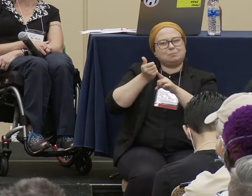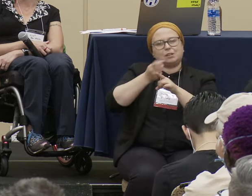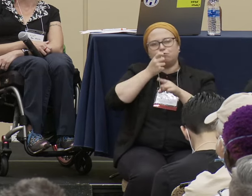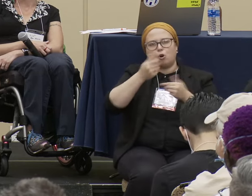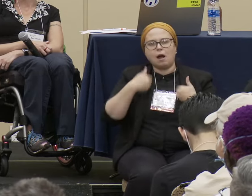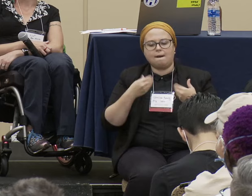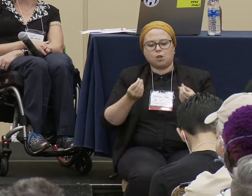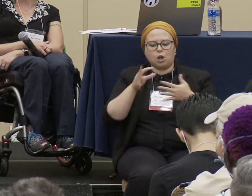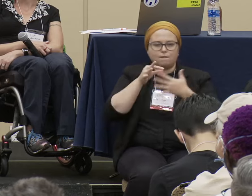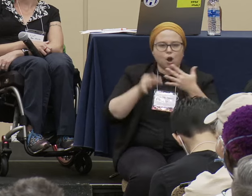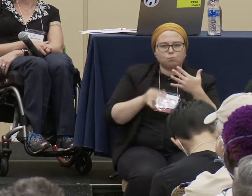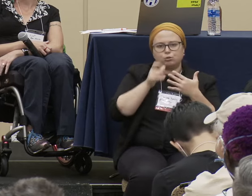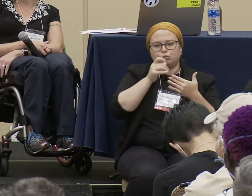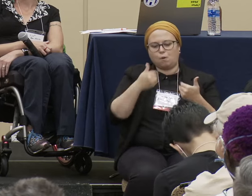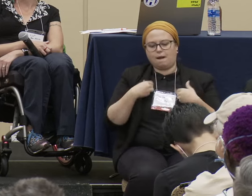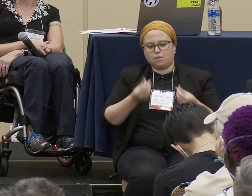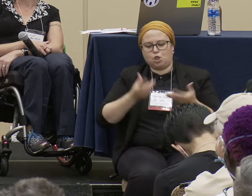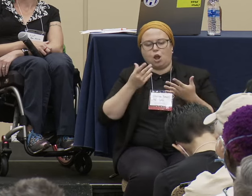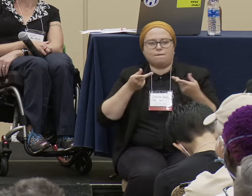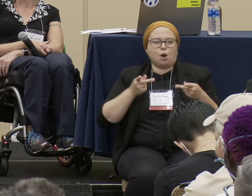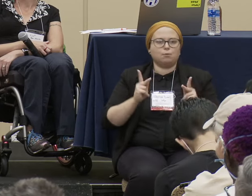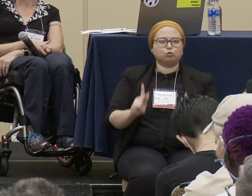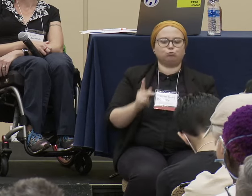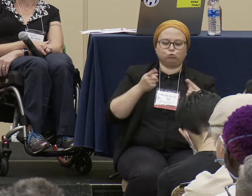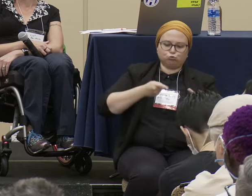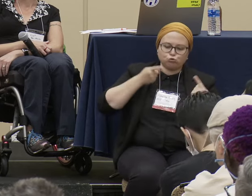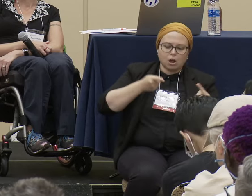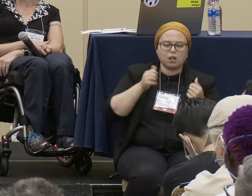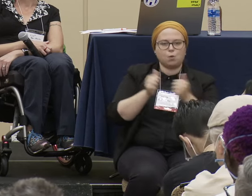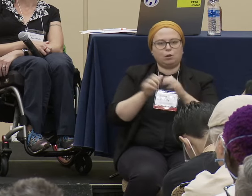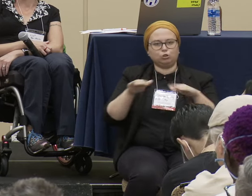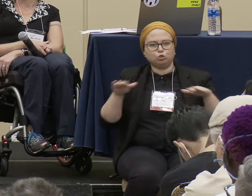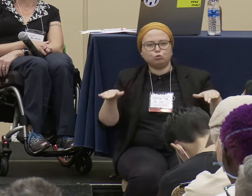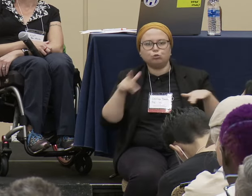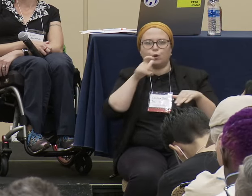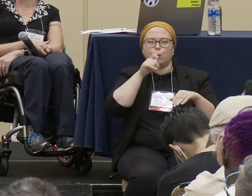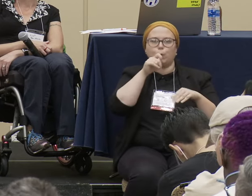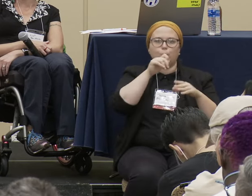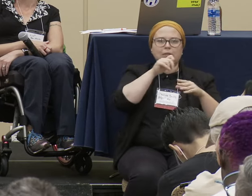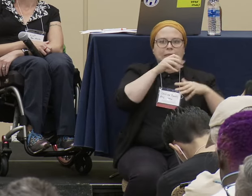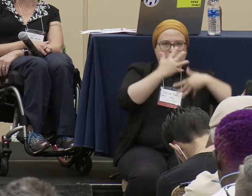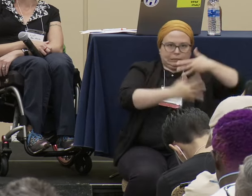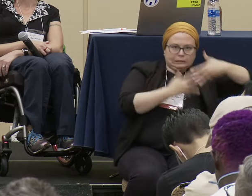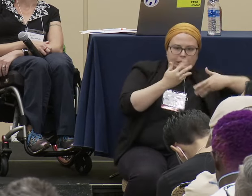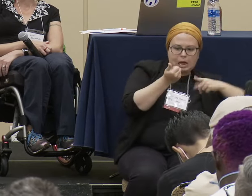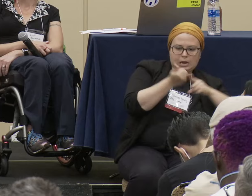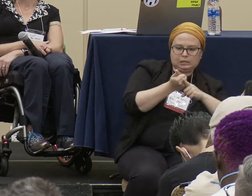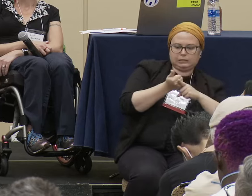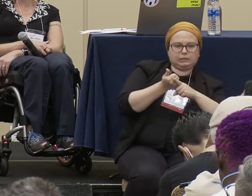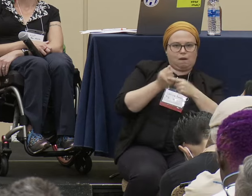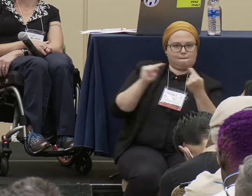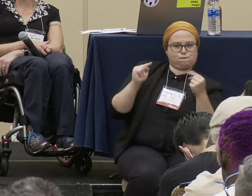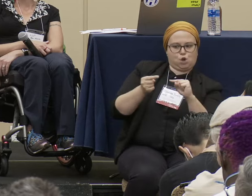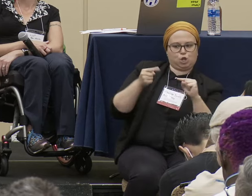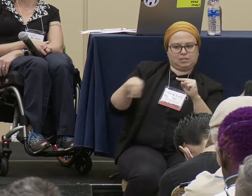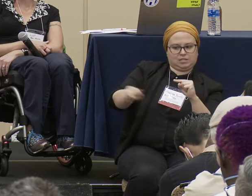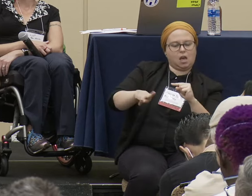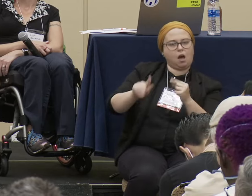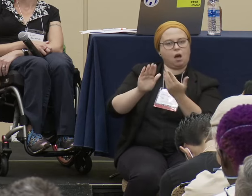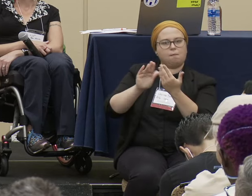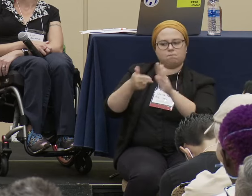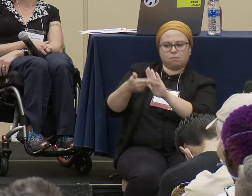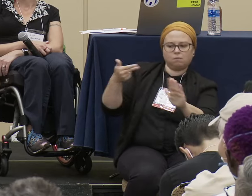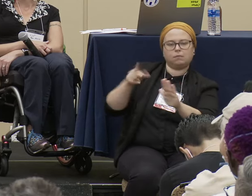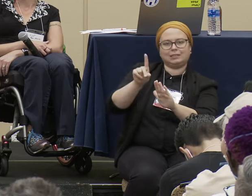do. They're struggling with children who are harmed by society and are disabled because of how